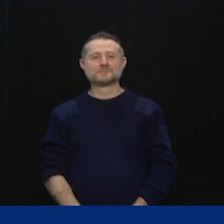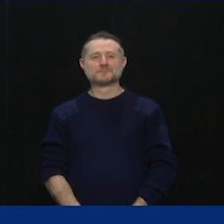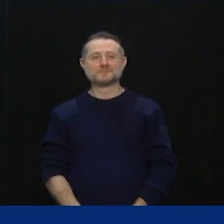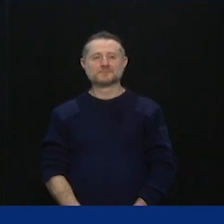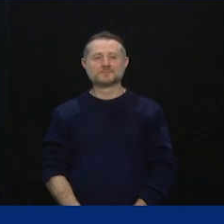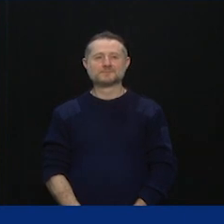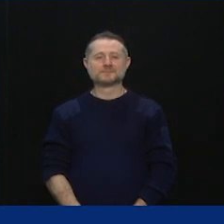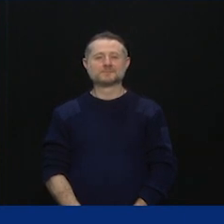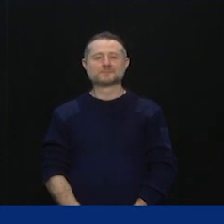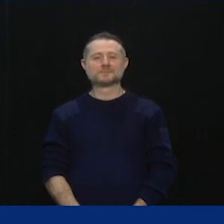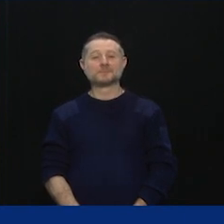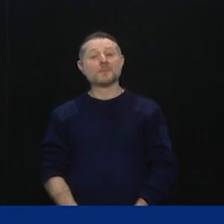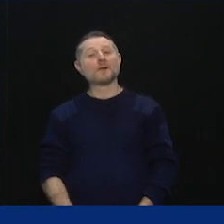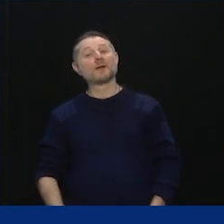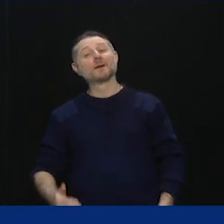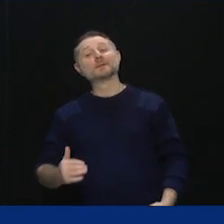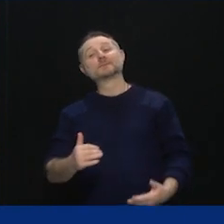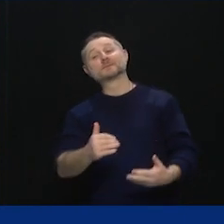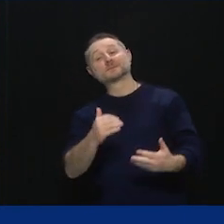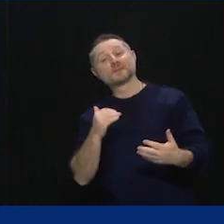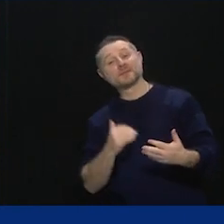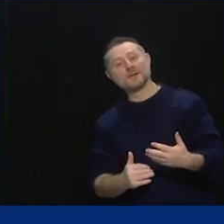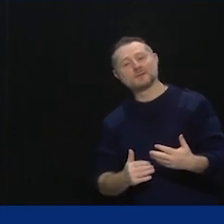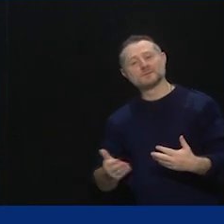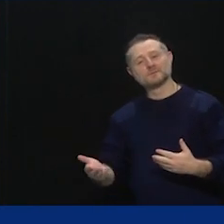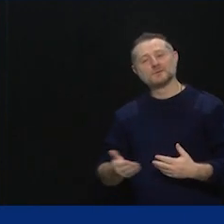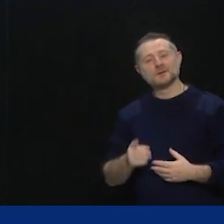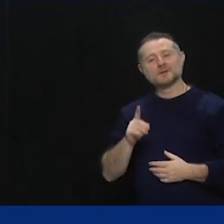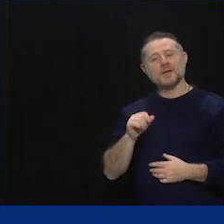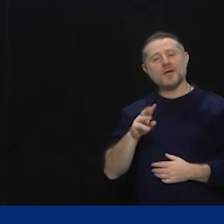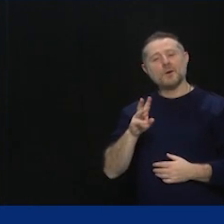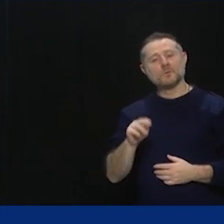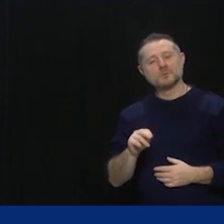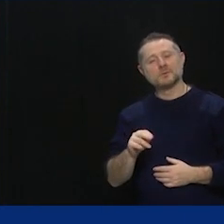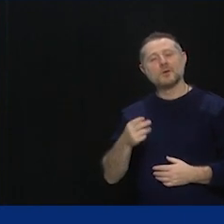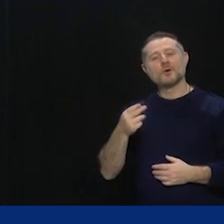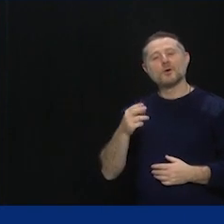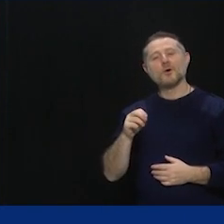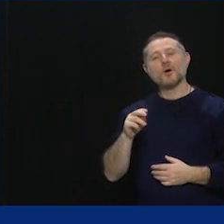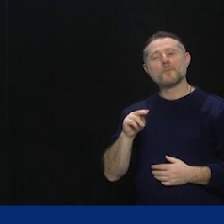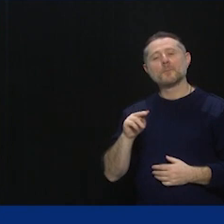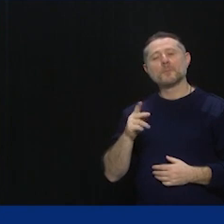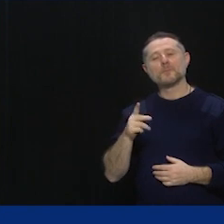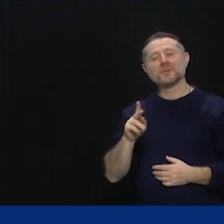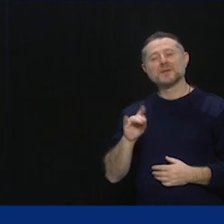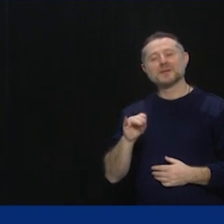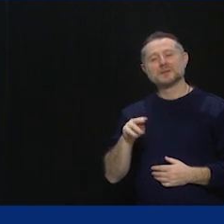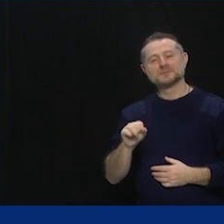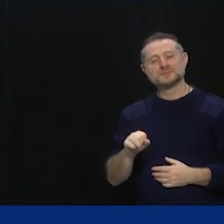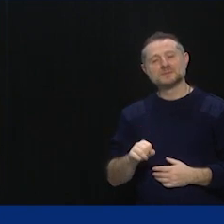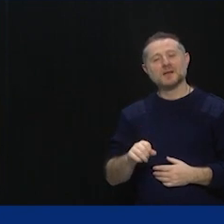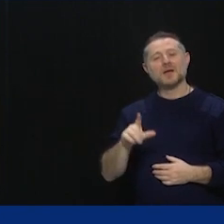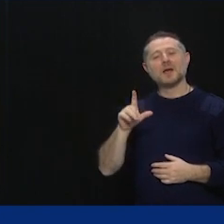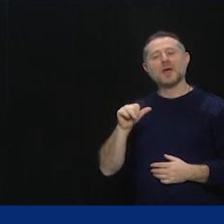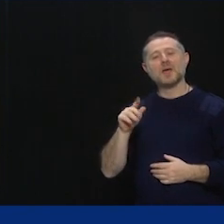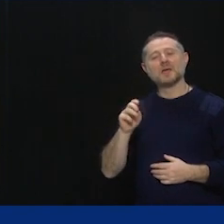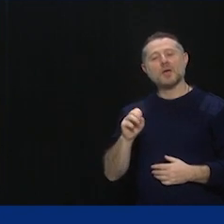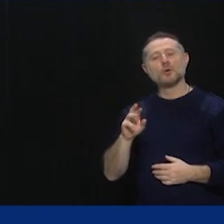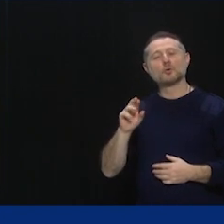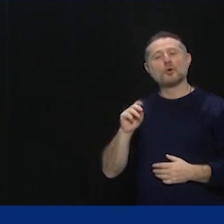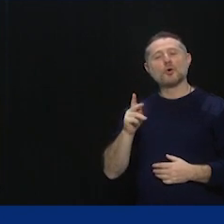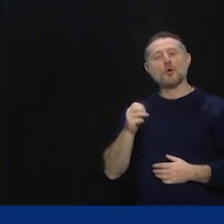Next speaker is Dawn Hopkins. She's the president of Lake Ronkonkoma Civic Organization. The Lake Ronkonkoma Civic Organization, I believe